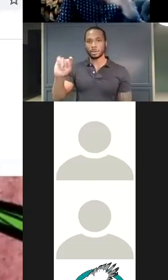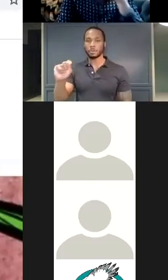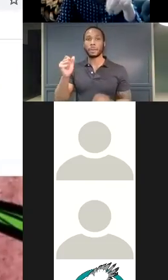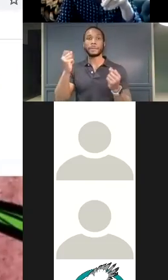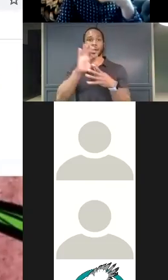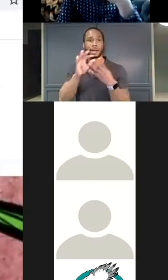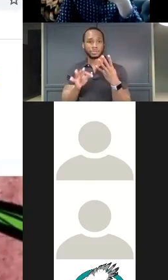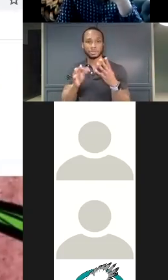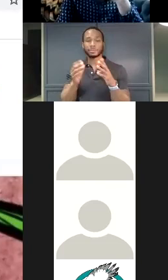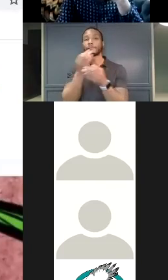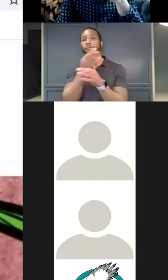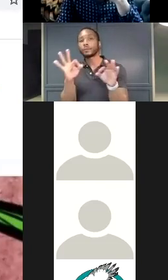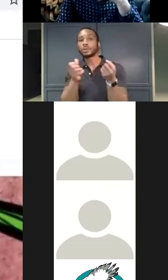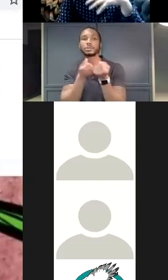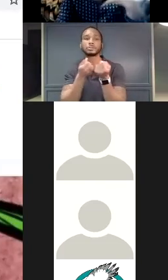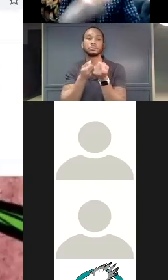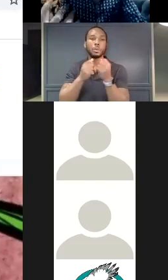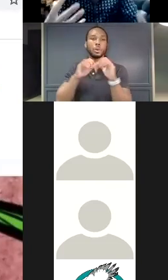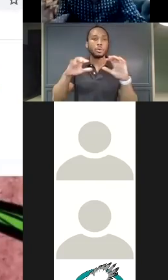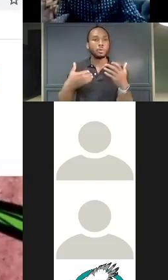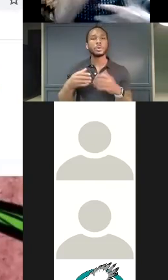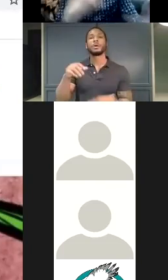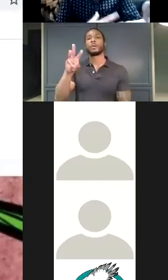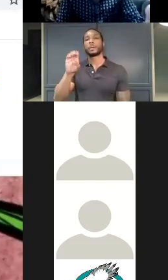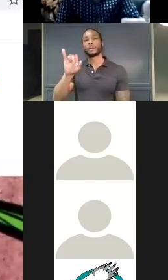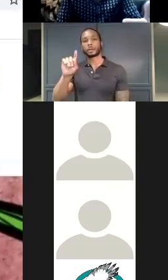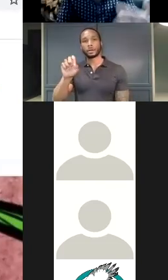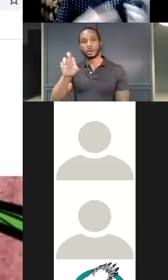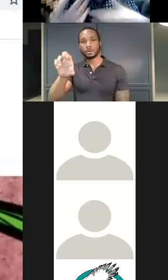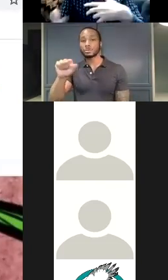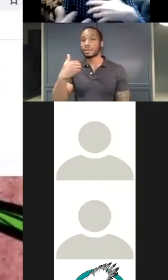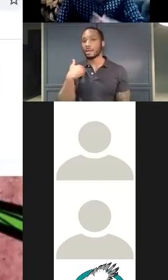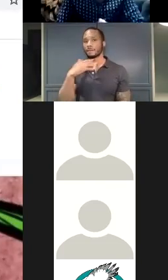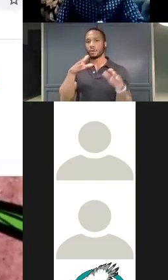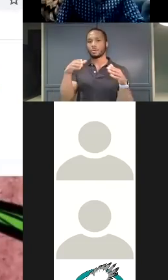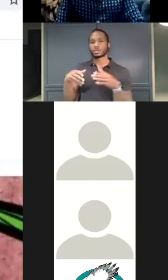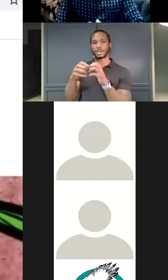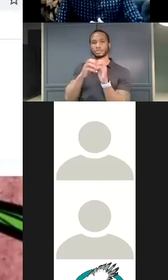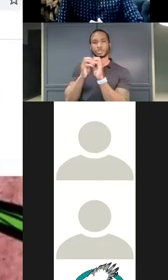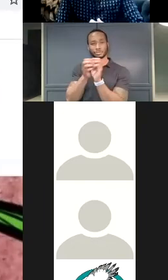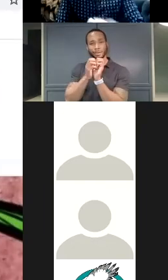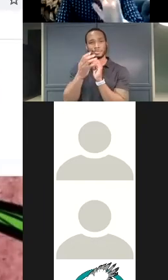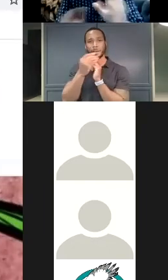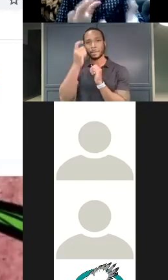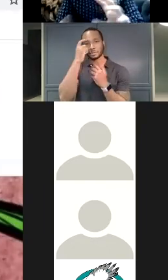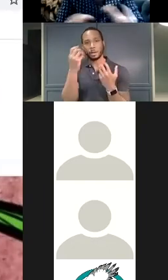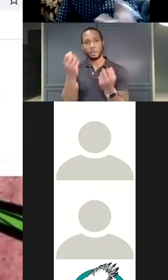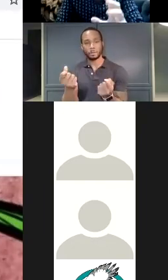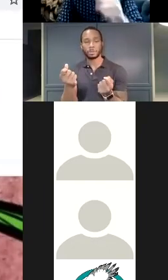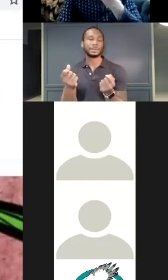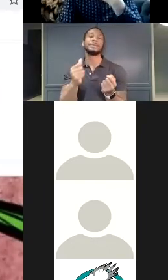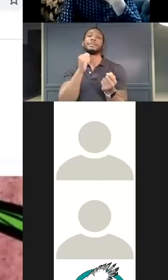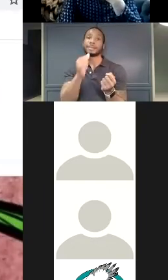groups and webinars. They have a focus on intersectionality and mental health, not as much